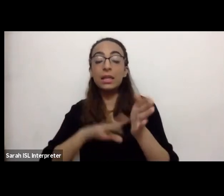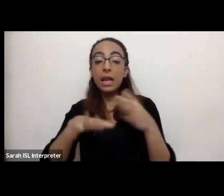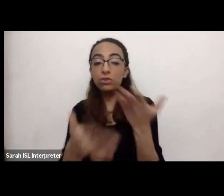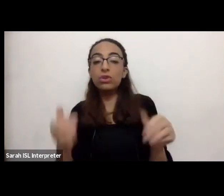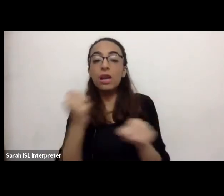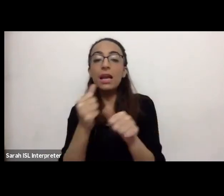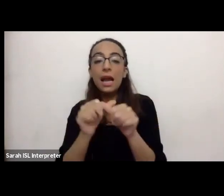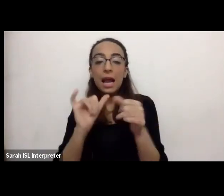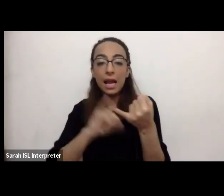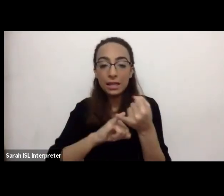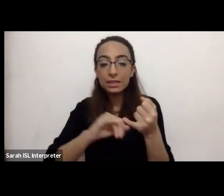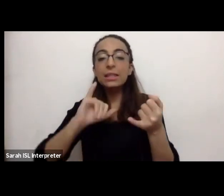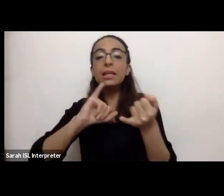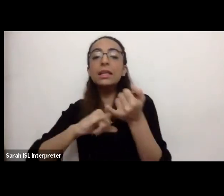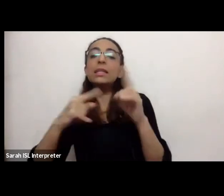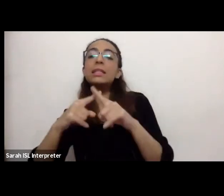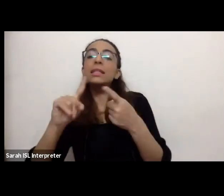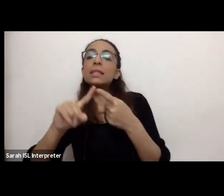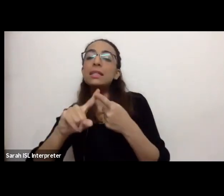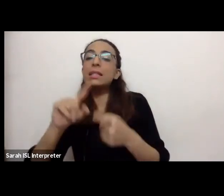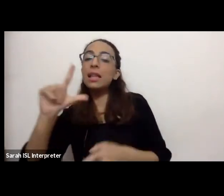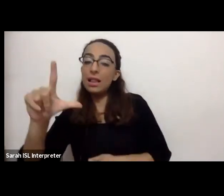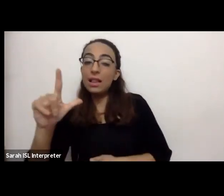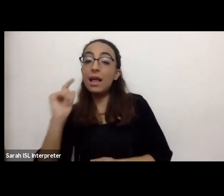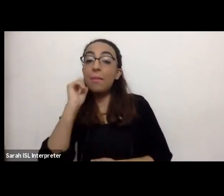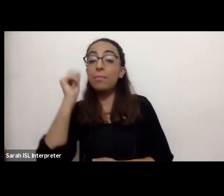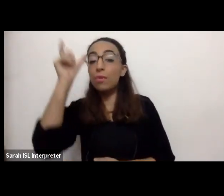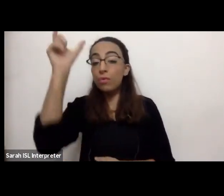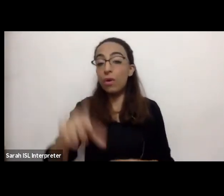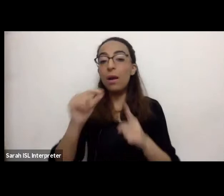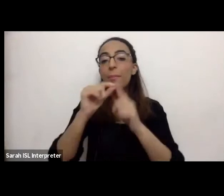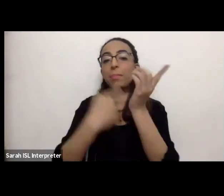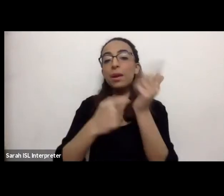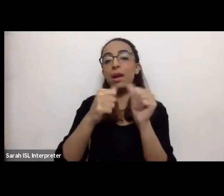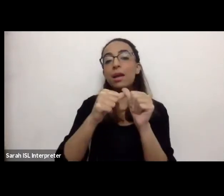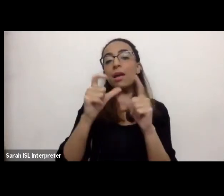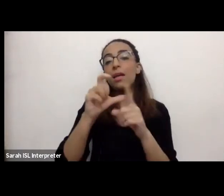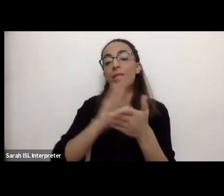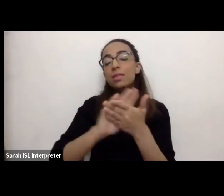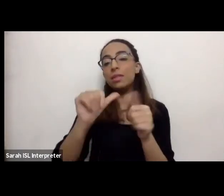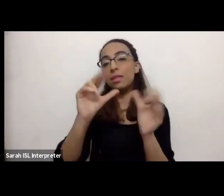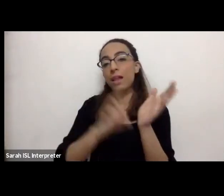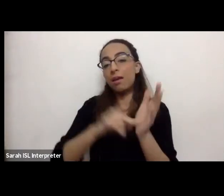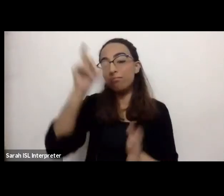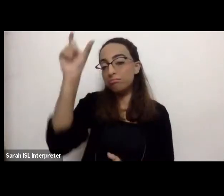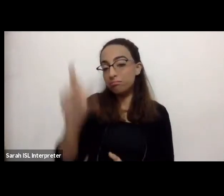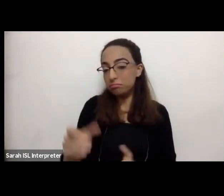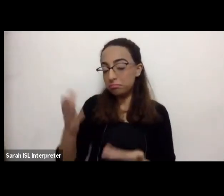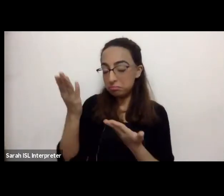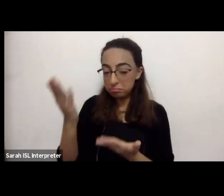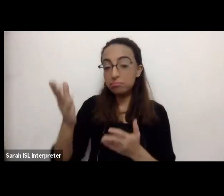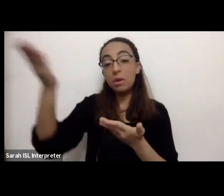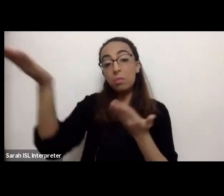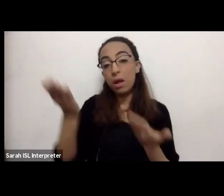and Government of India, Sri Dharmendra Pradhanji. I extend a warm welcome to him.